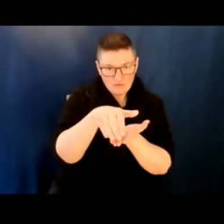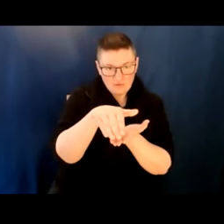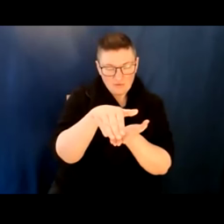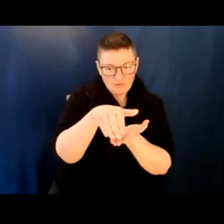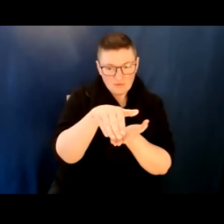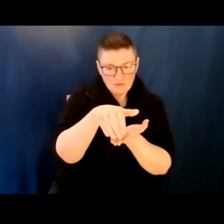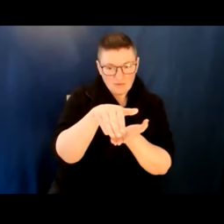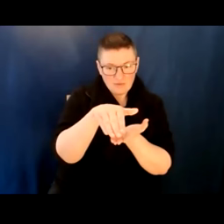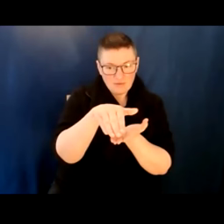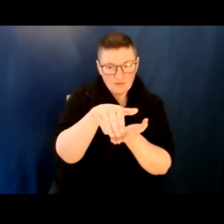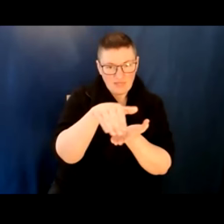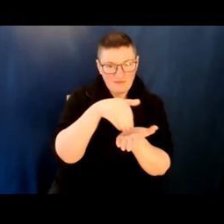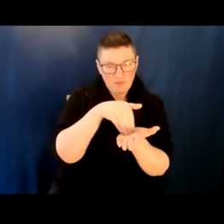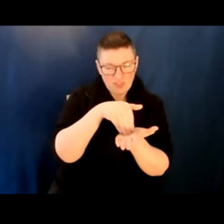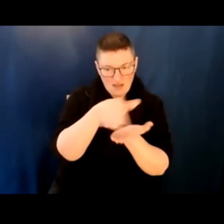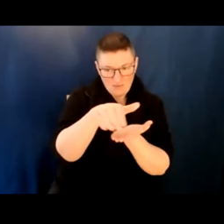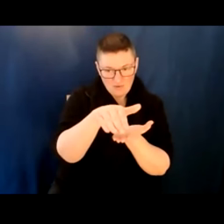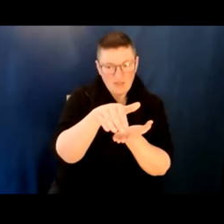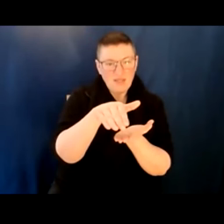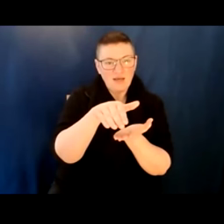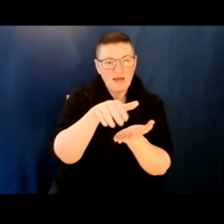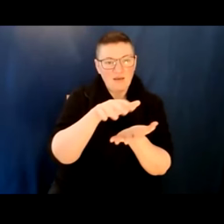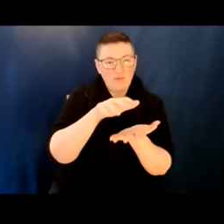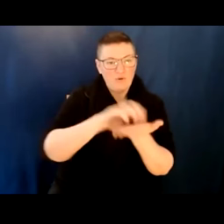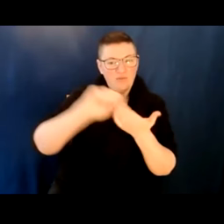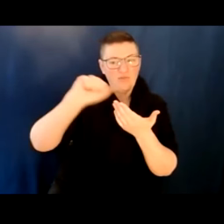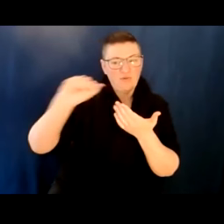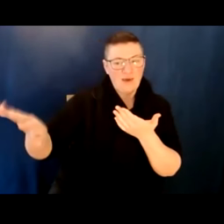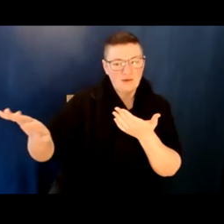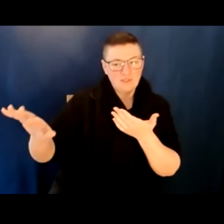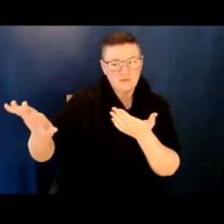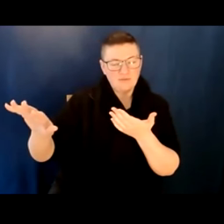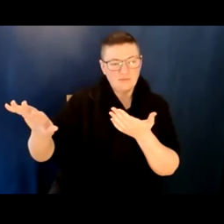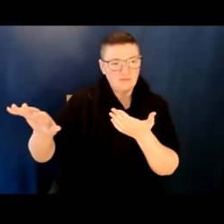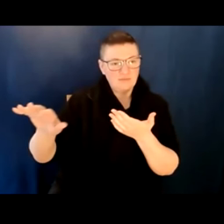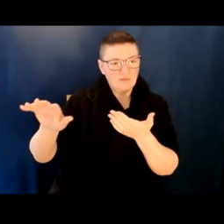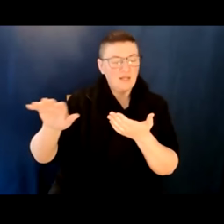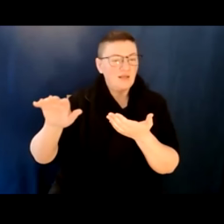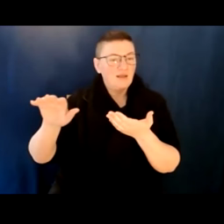fire, like from a job, or throw out.